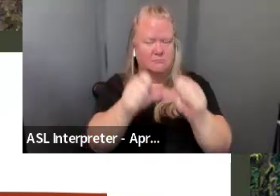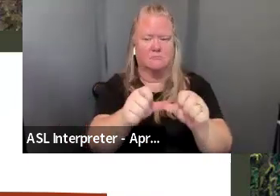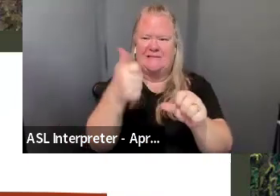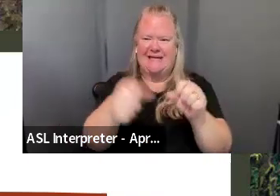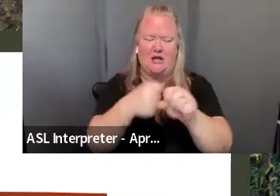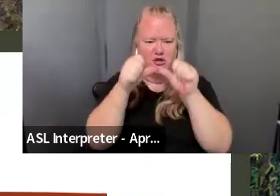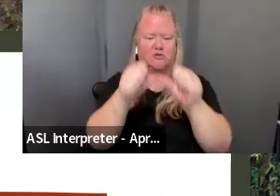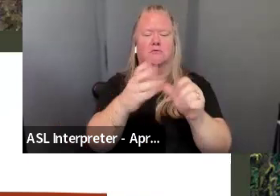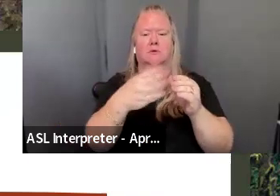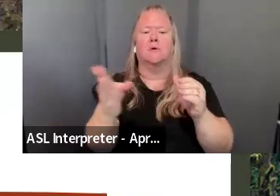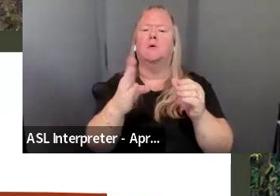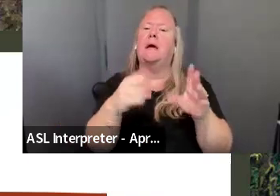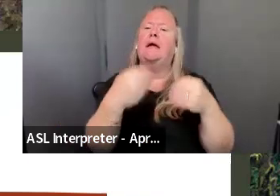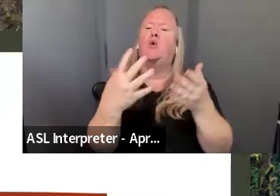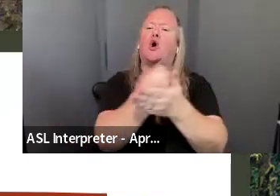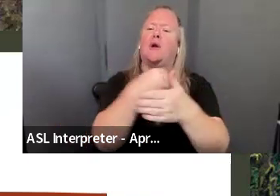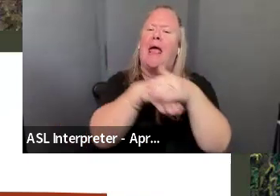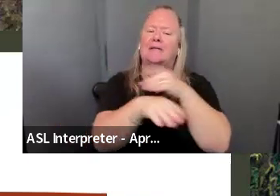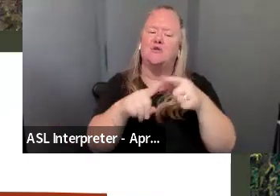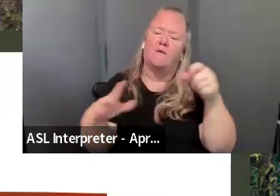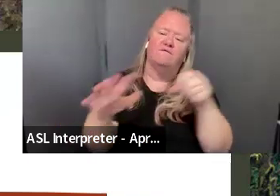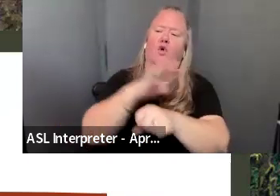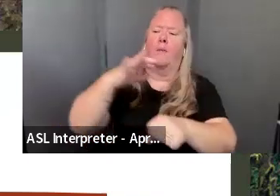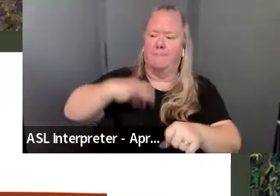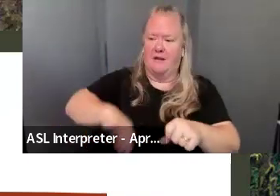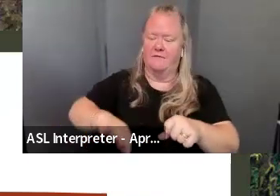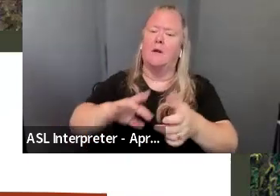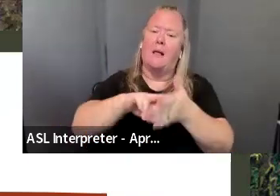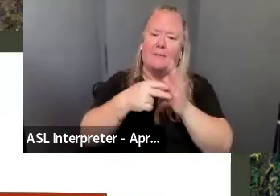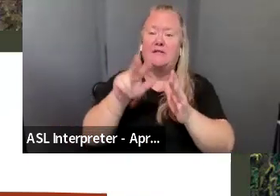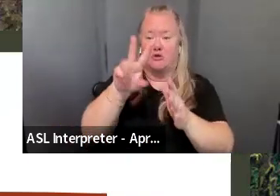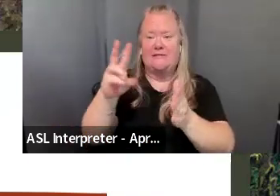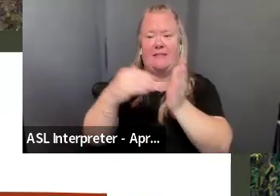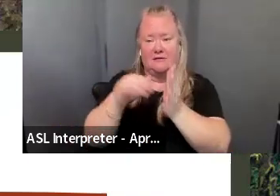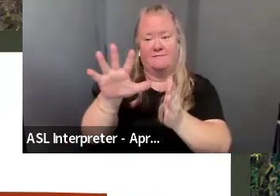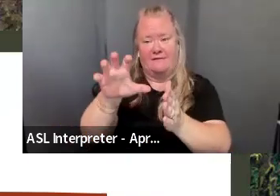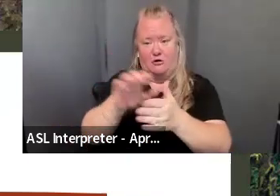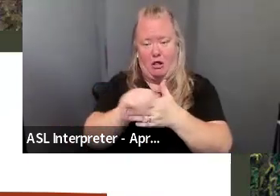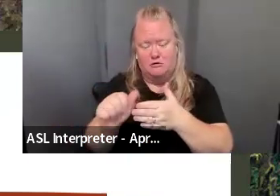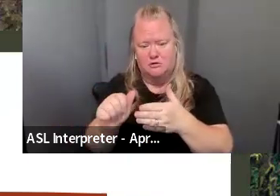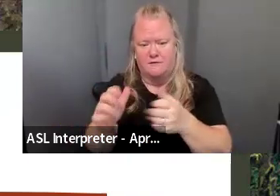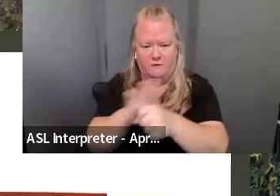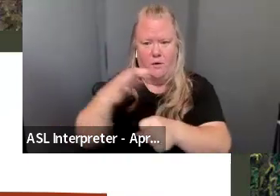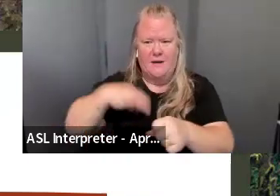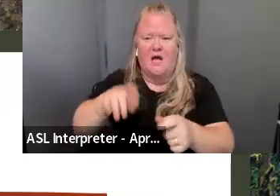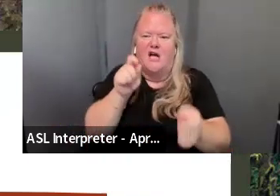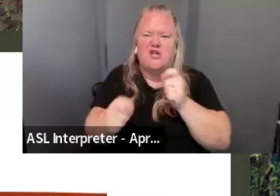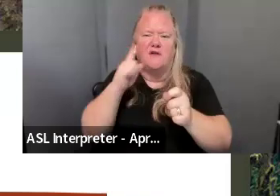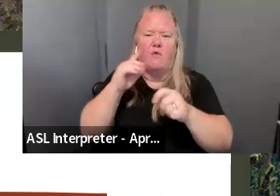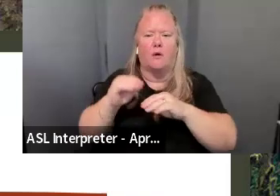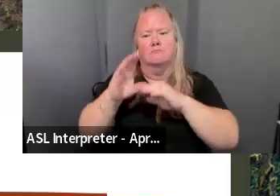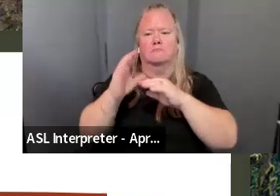And this pathway earns you access to the full benefit amount, which again is $36,500 adjusted for